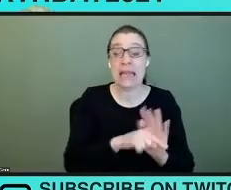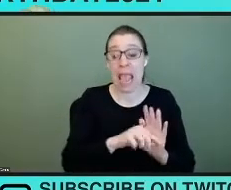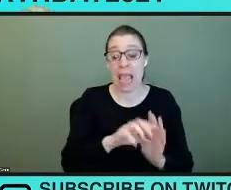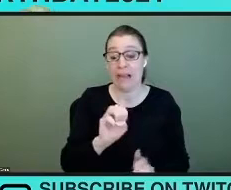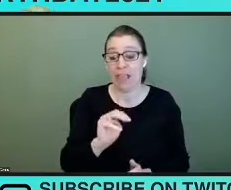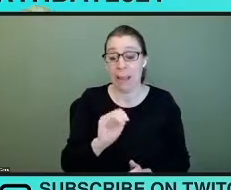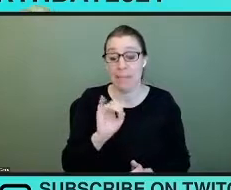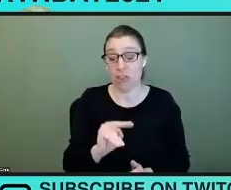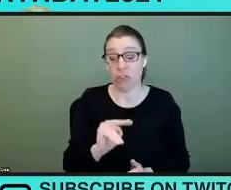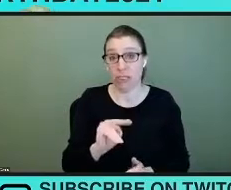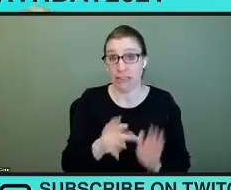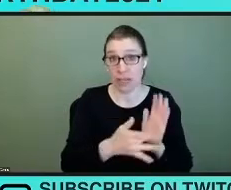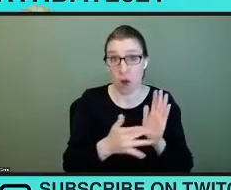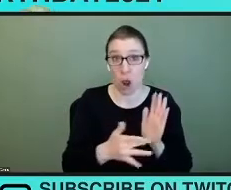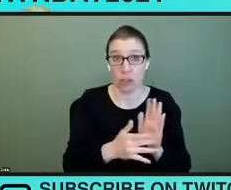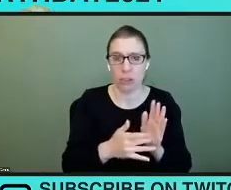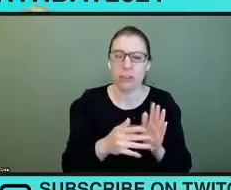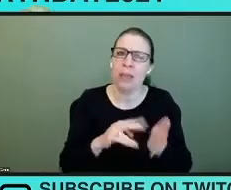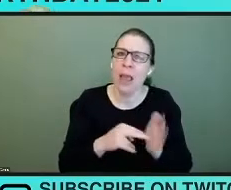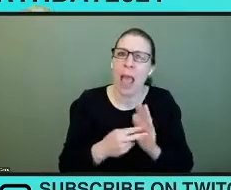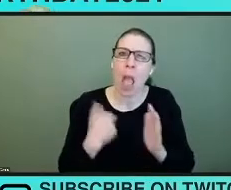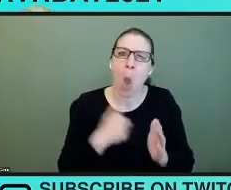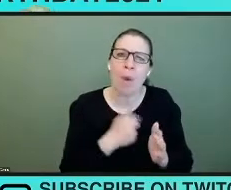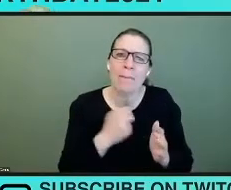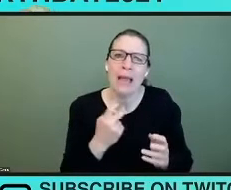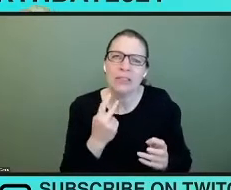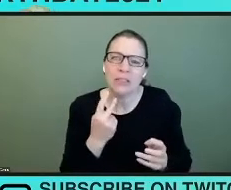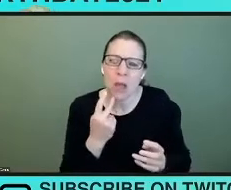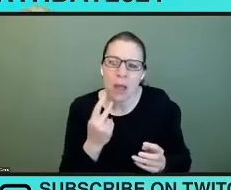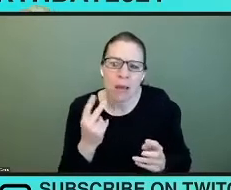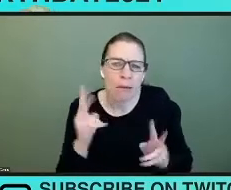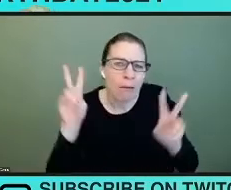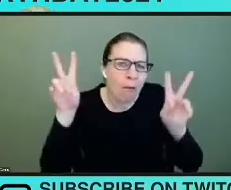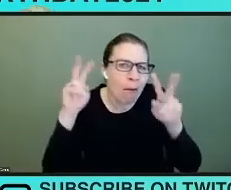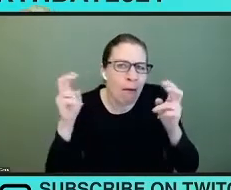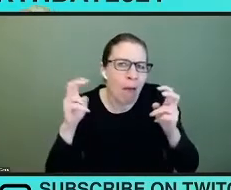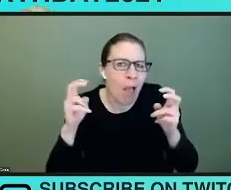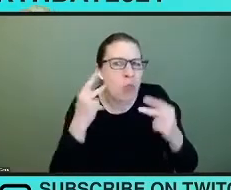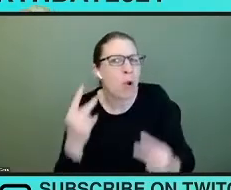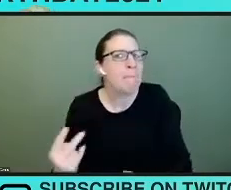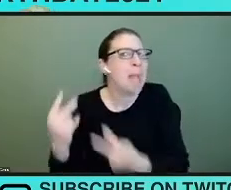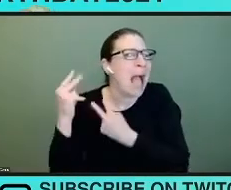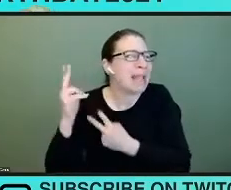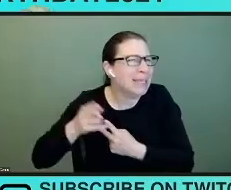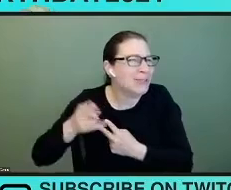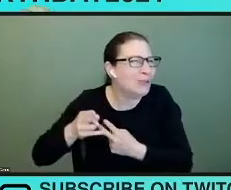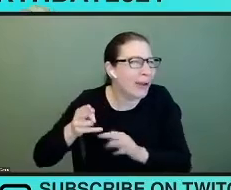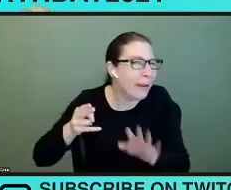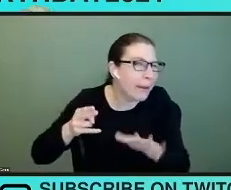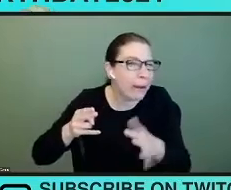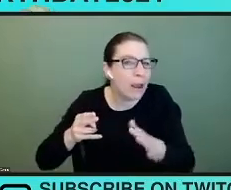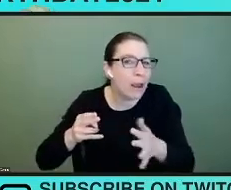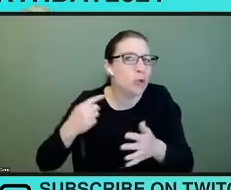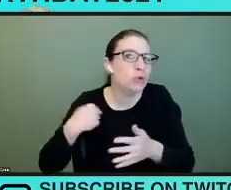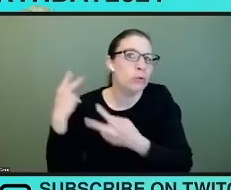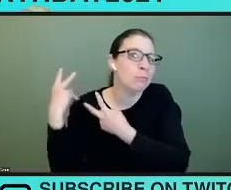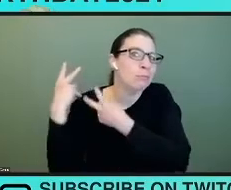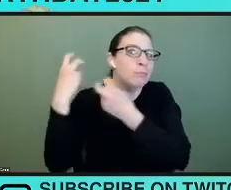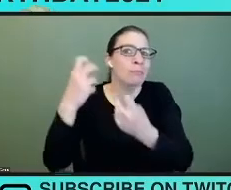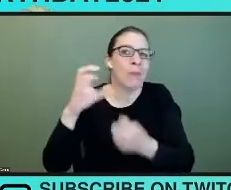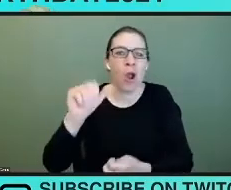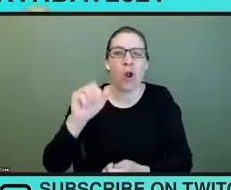the history to pick up the carbon dioxide. Interesting, right? So that all the things emitted exist in the